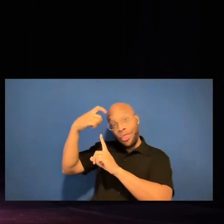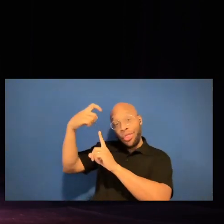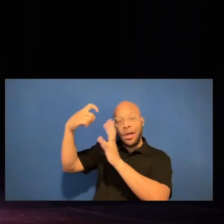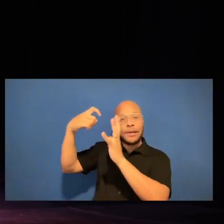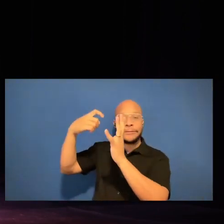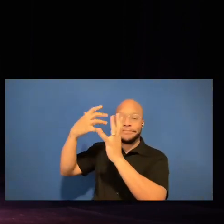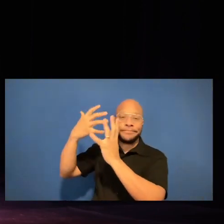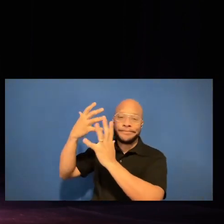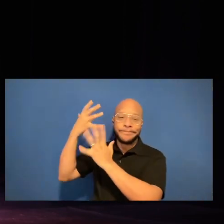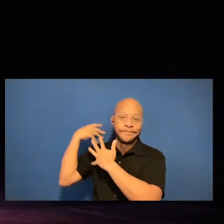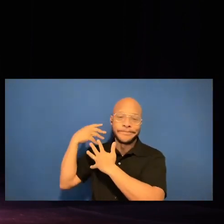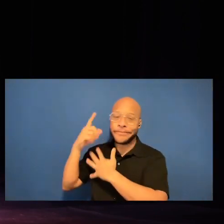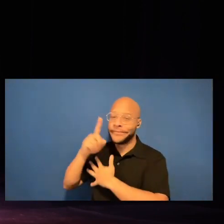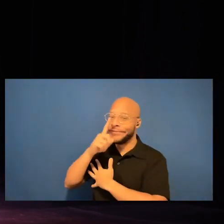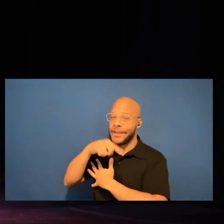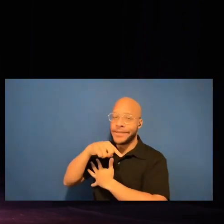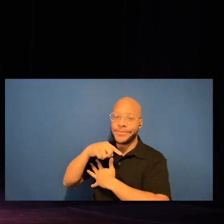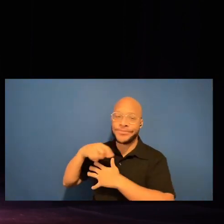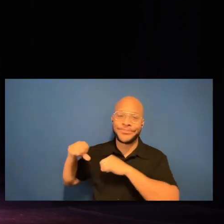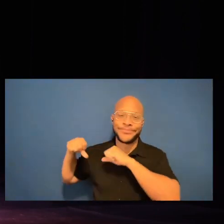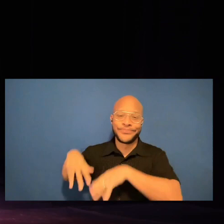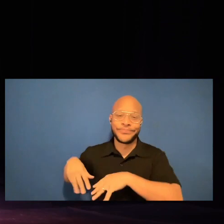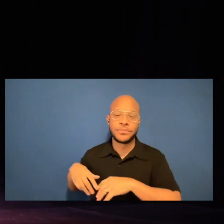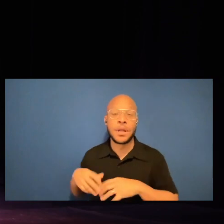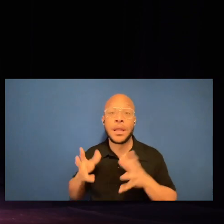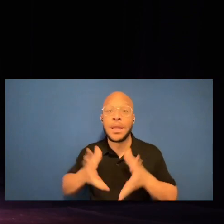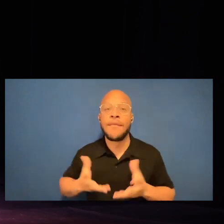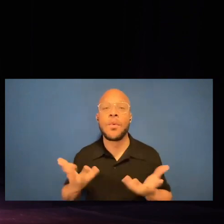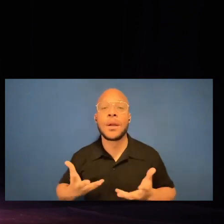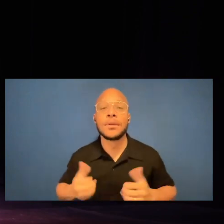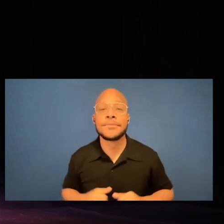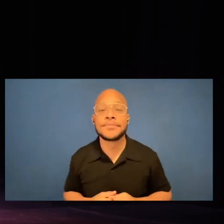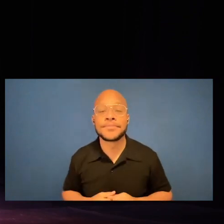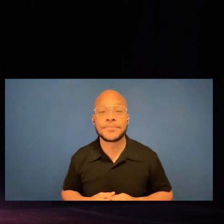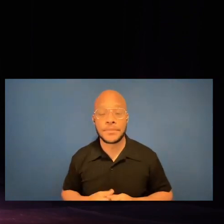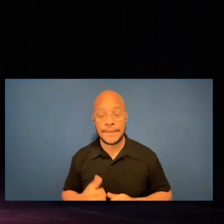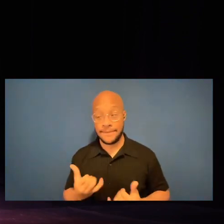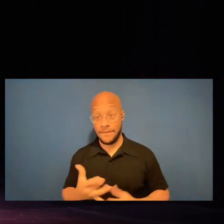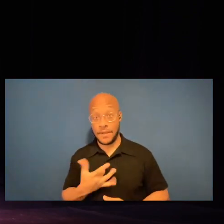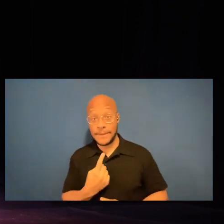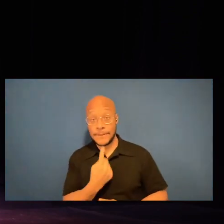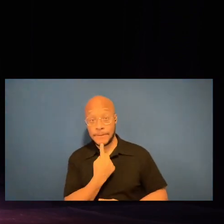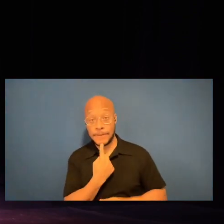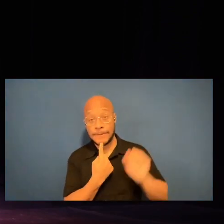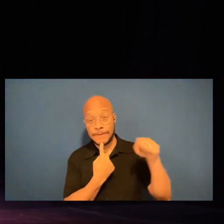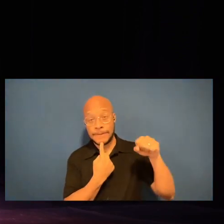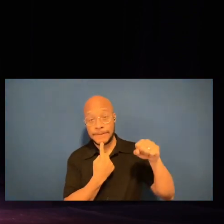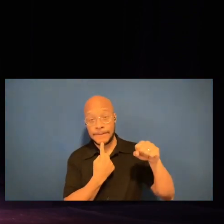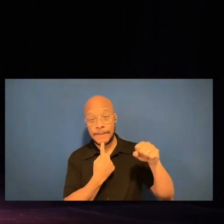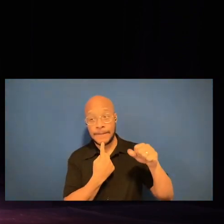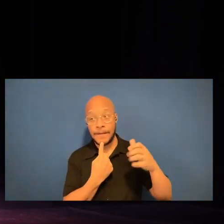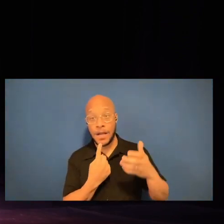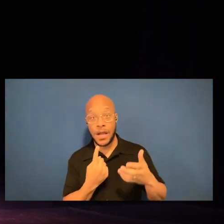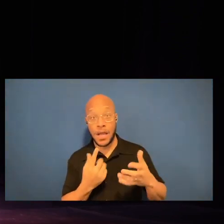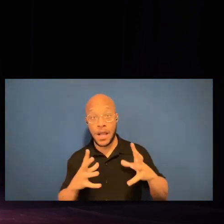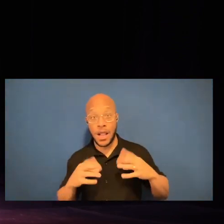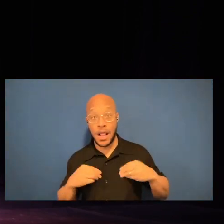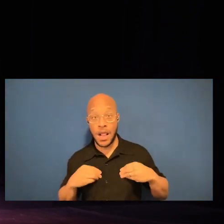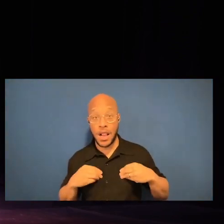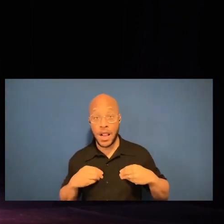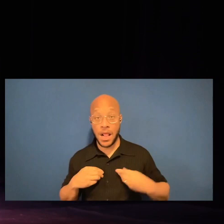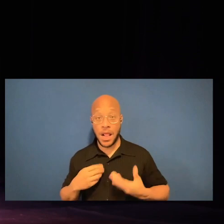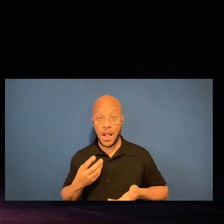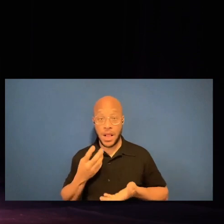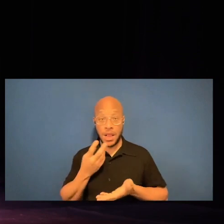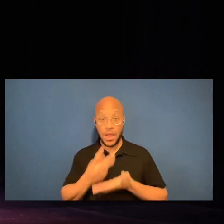What we know is that disappointment cannot give way to defeat. Toni Morrison said, "I know the world is bruised